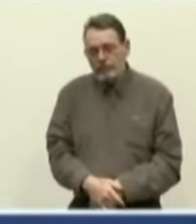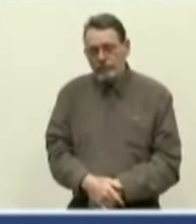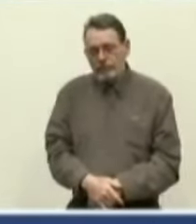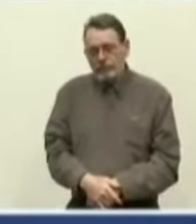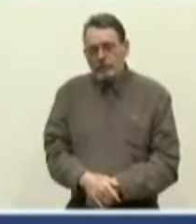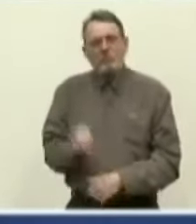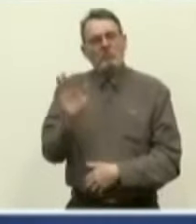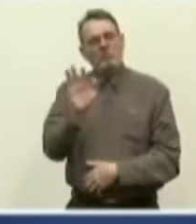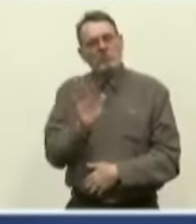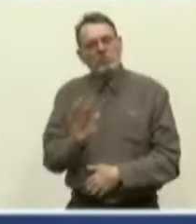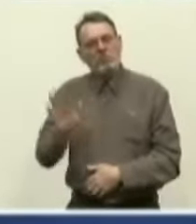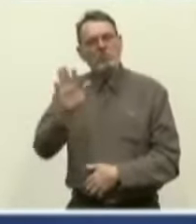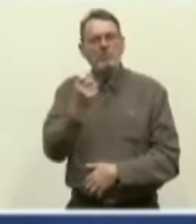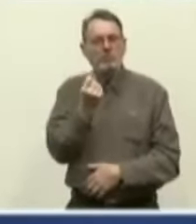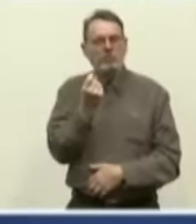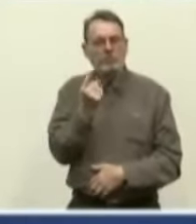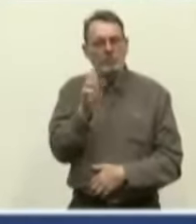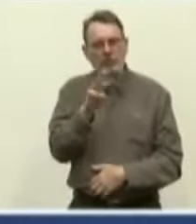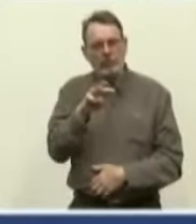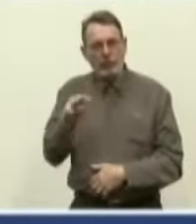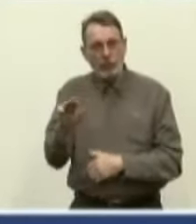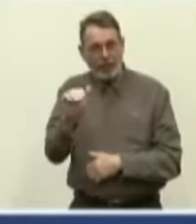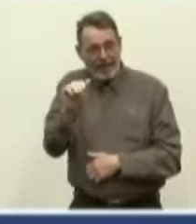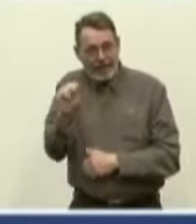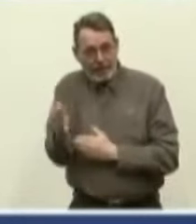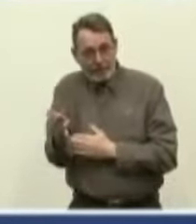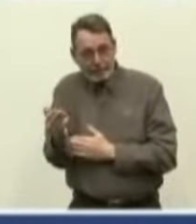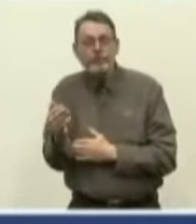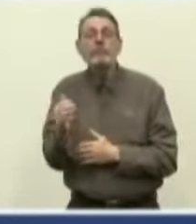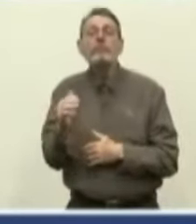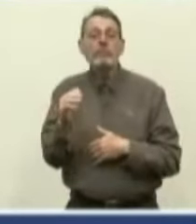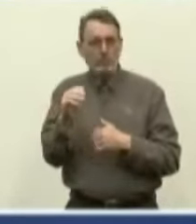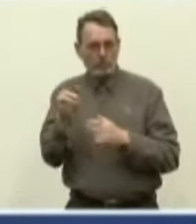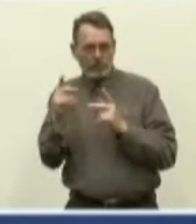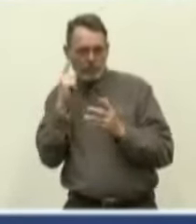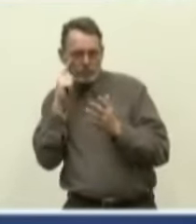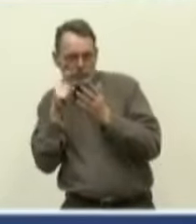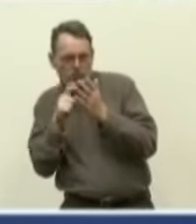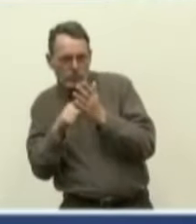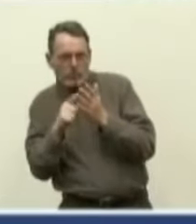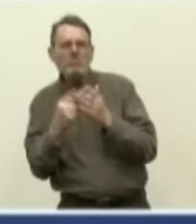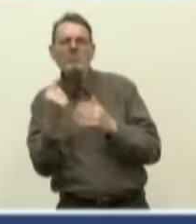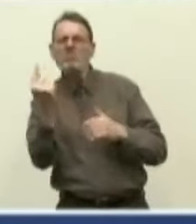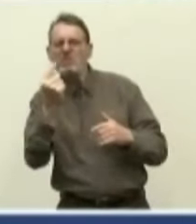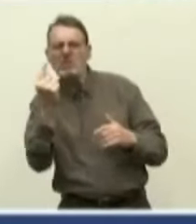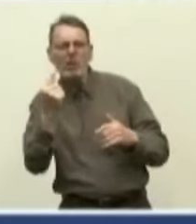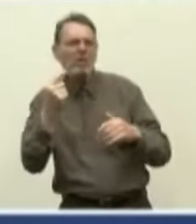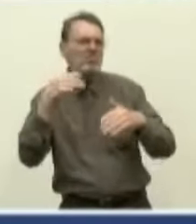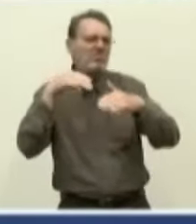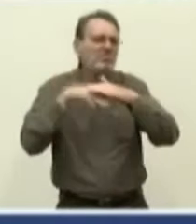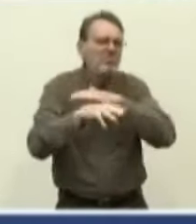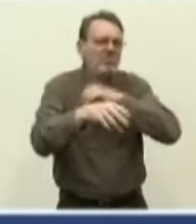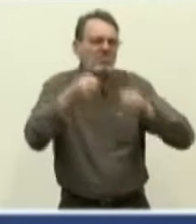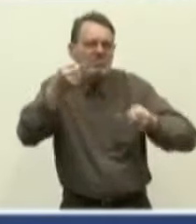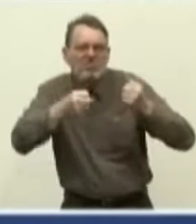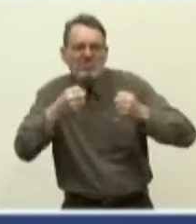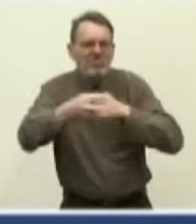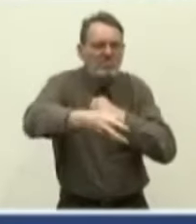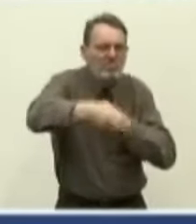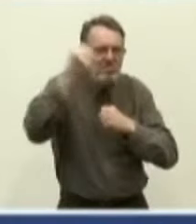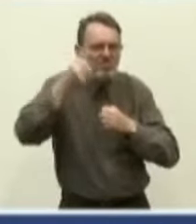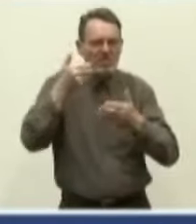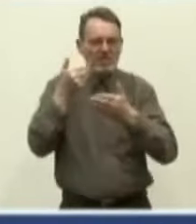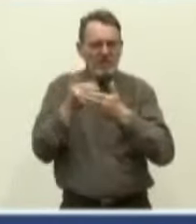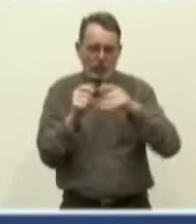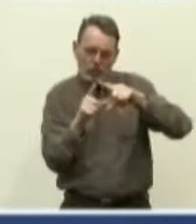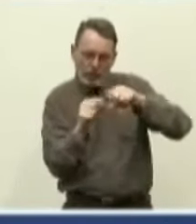At approximately 11:44 a.m., witnesses observed an auto burglary near the Japanese Tea Garden. This location is